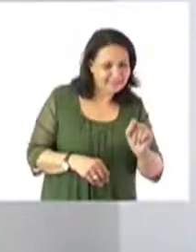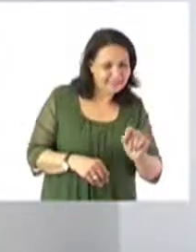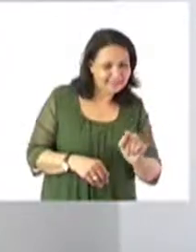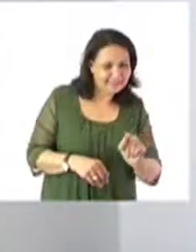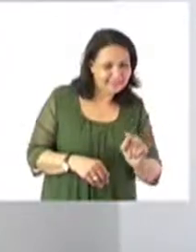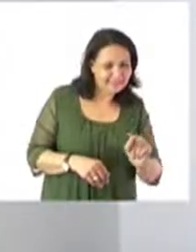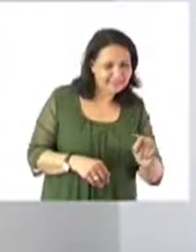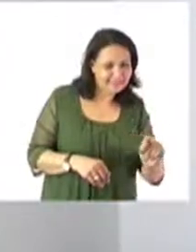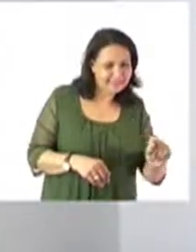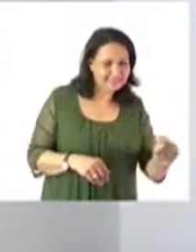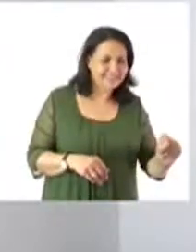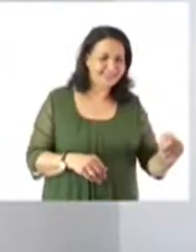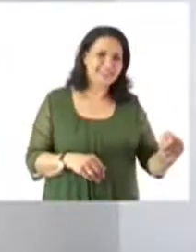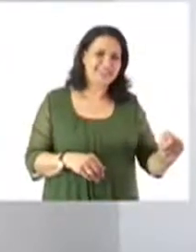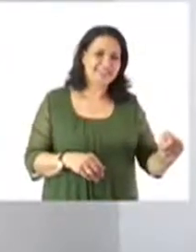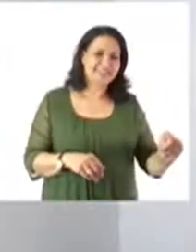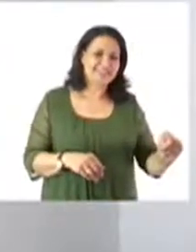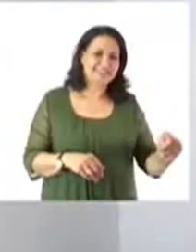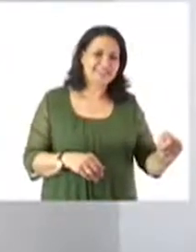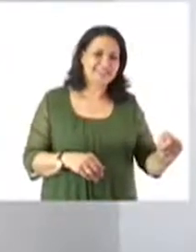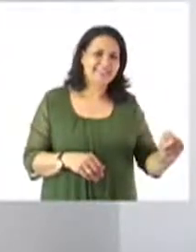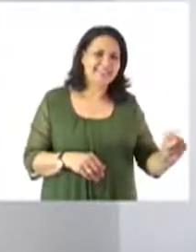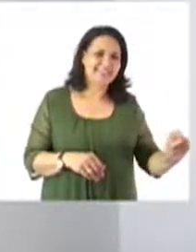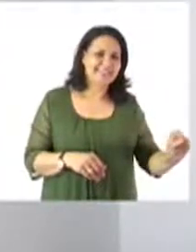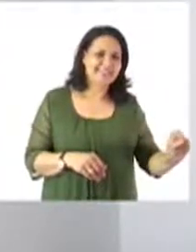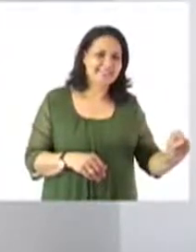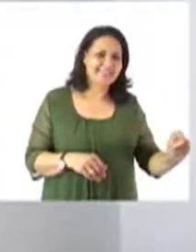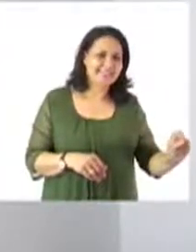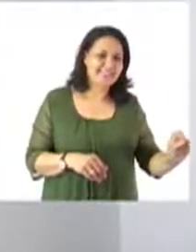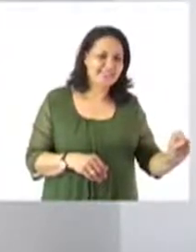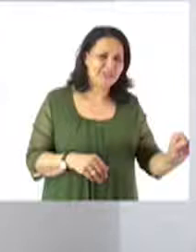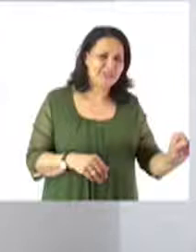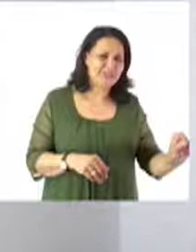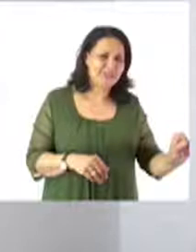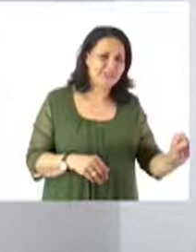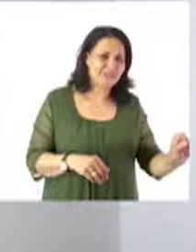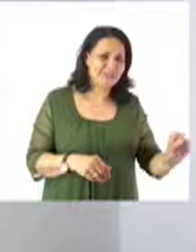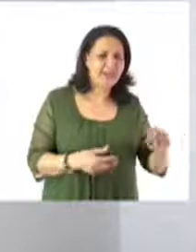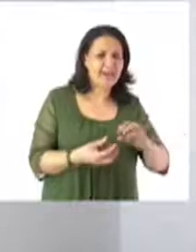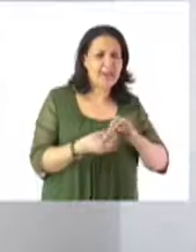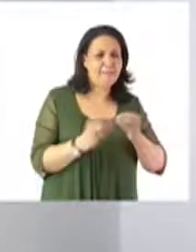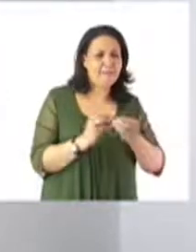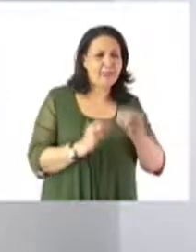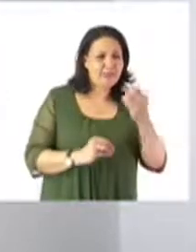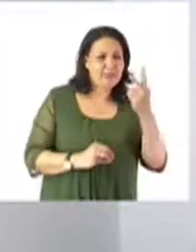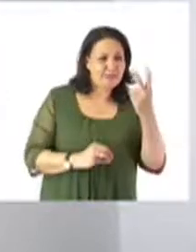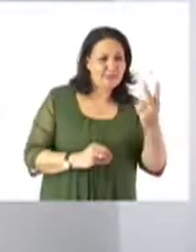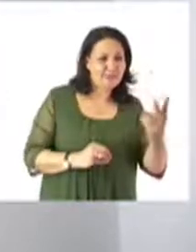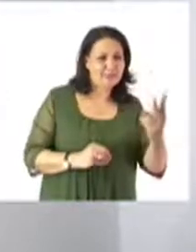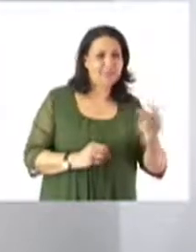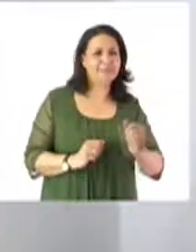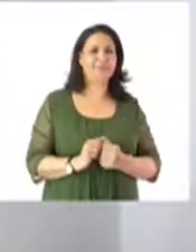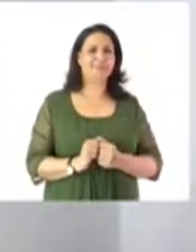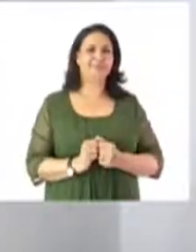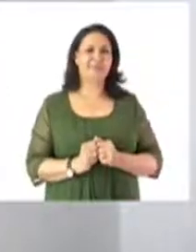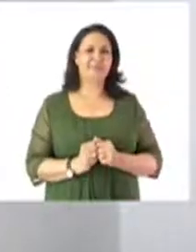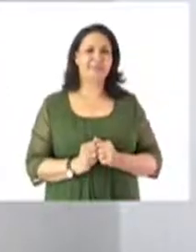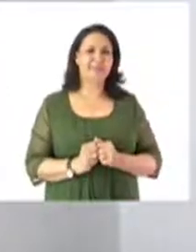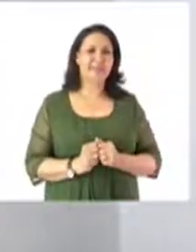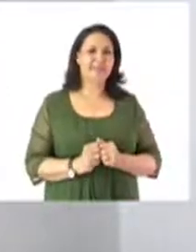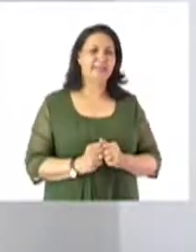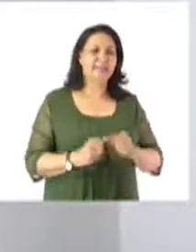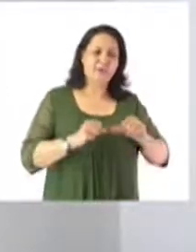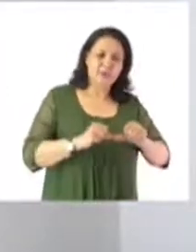On the dotted lines. And you write number 2. And you